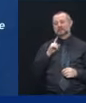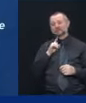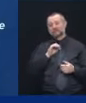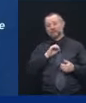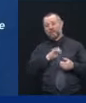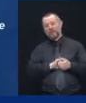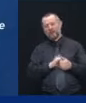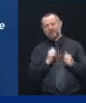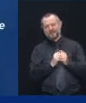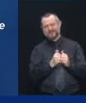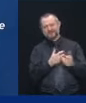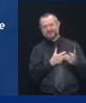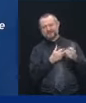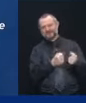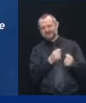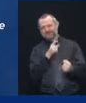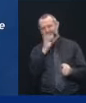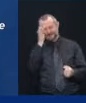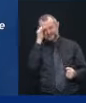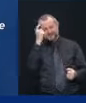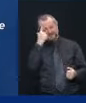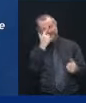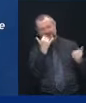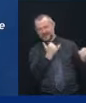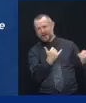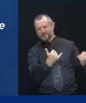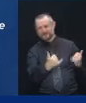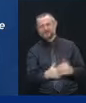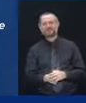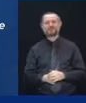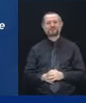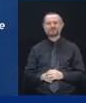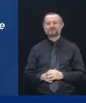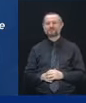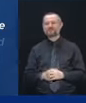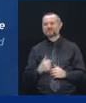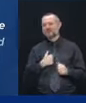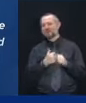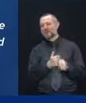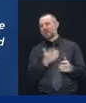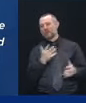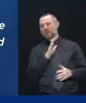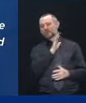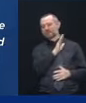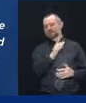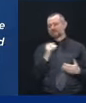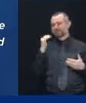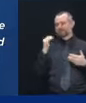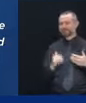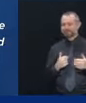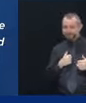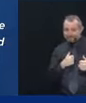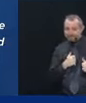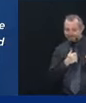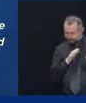federal government when it comes to the professionalism. So we're following the federal guidance. There